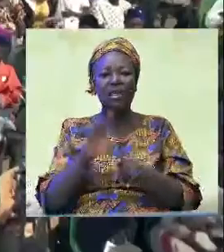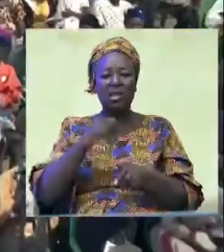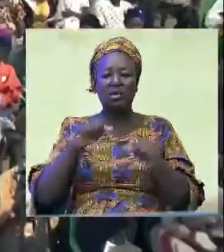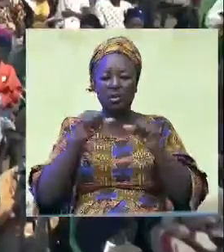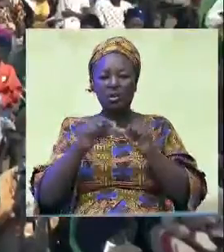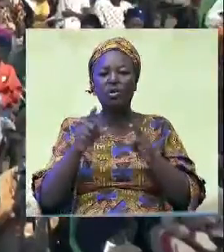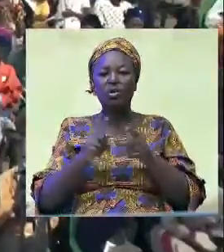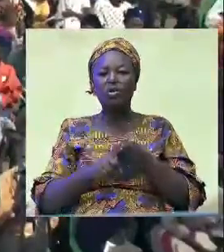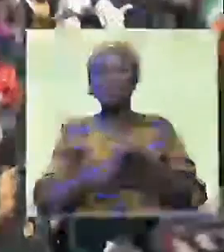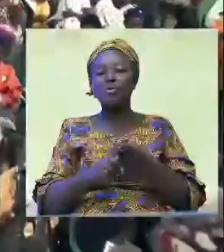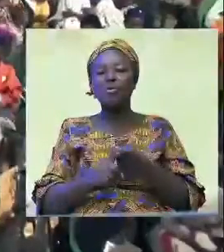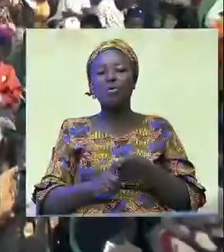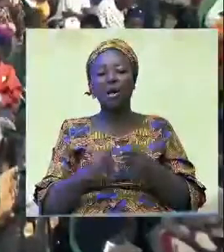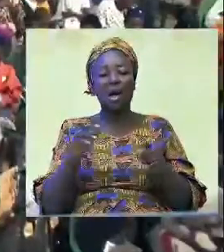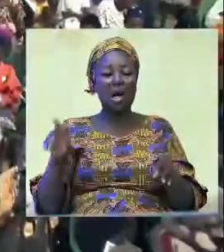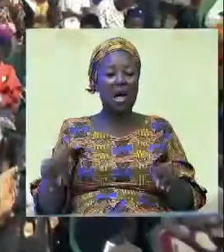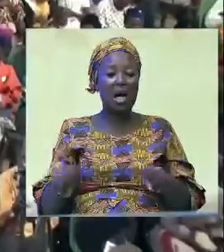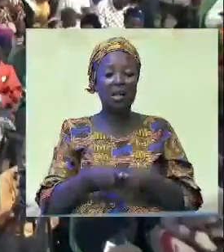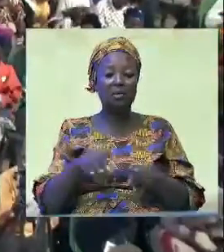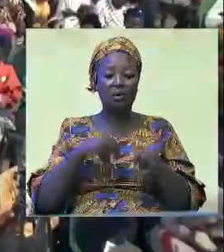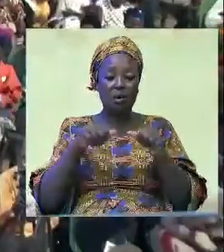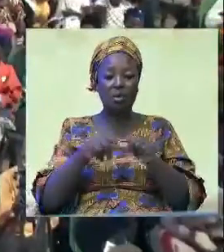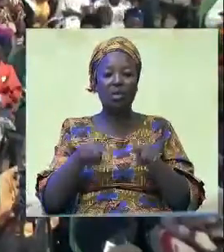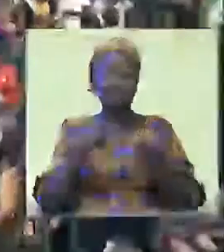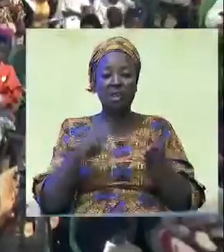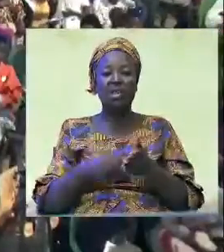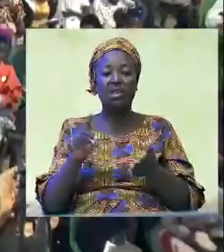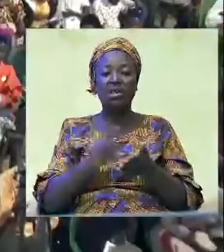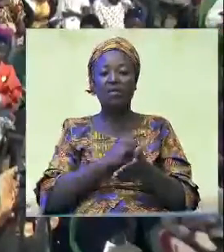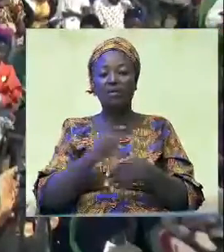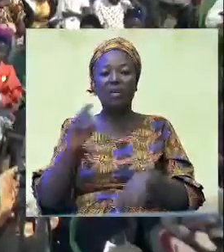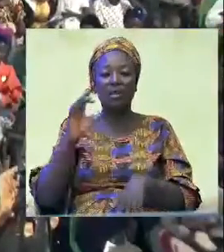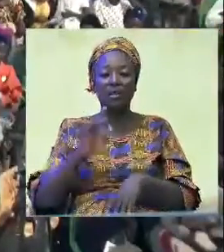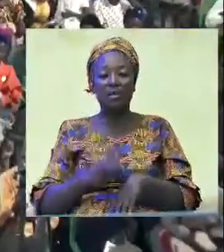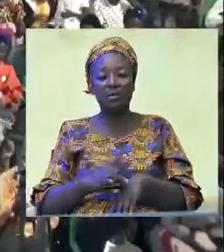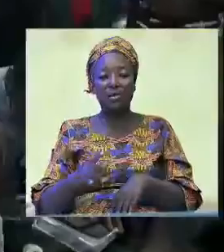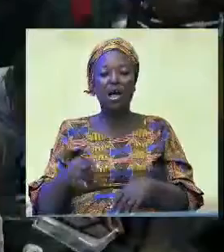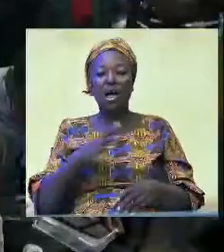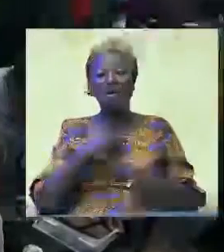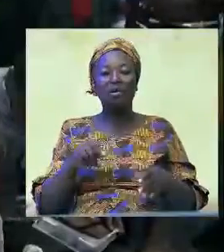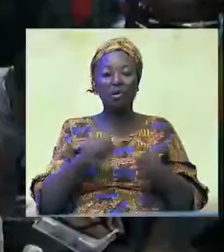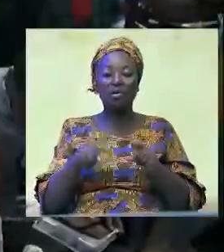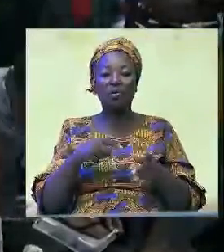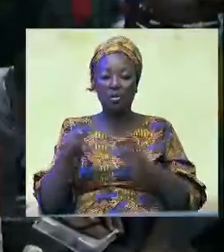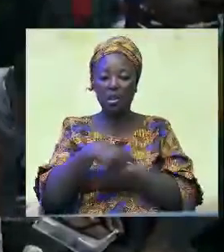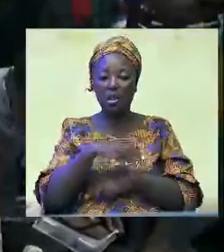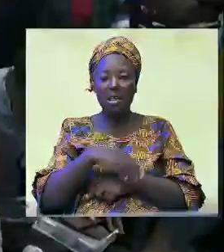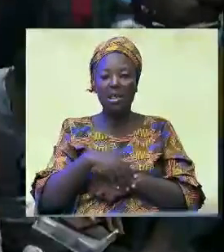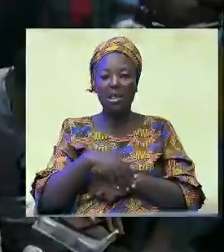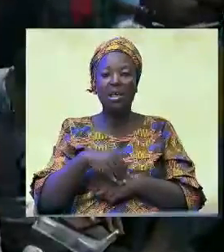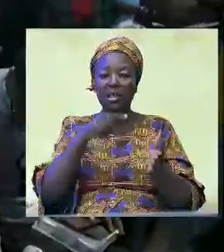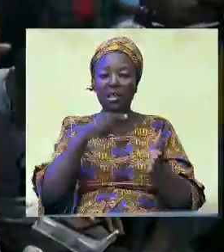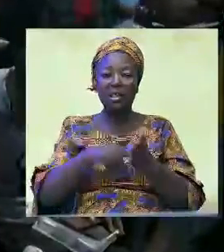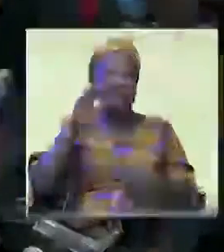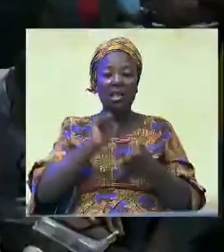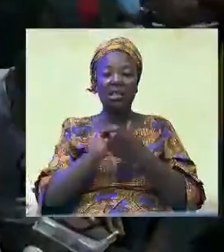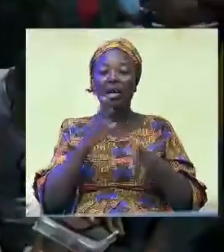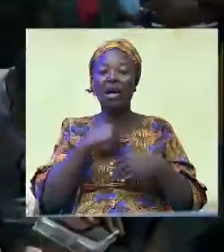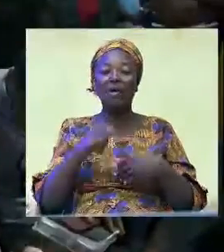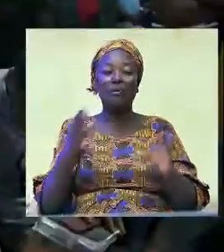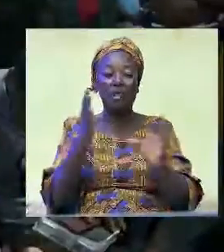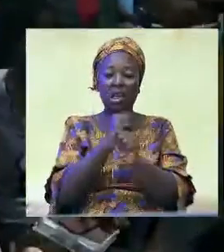touch, as was going on today, she was released. Thank you, Jesus.